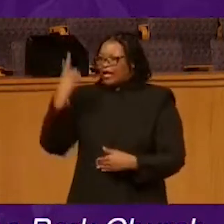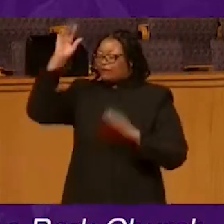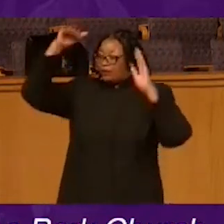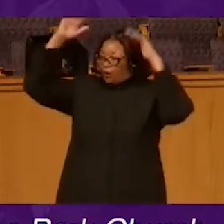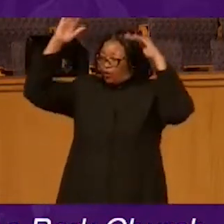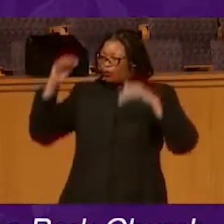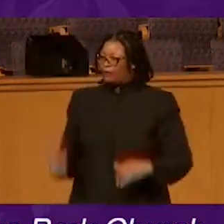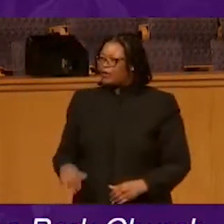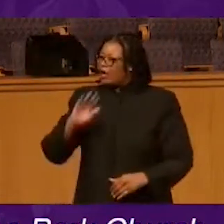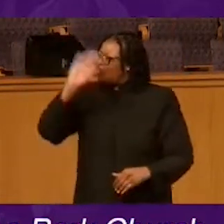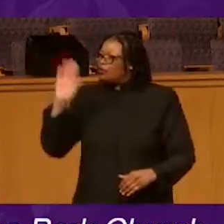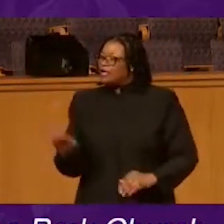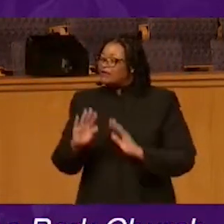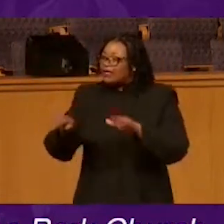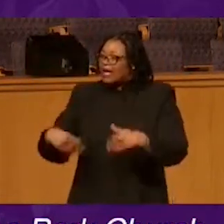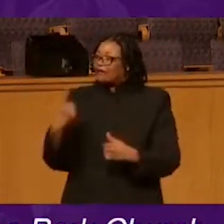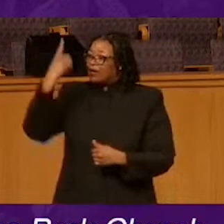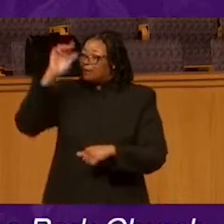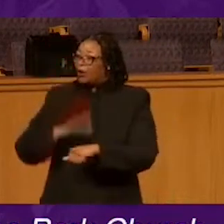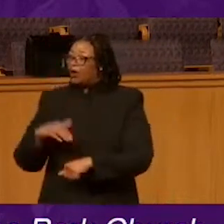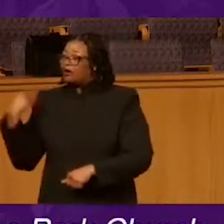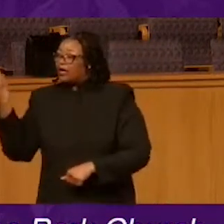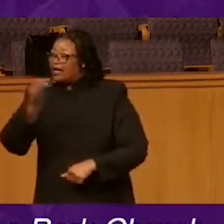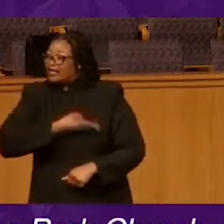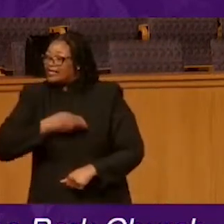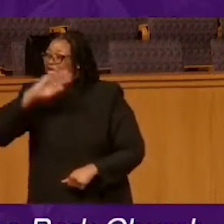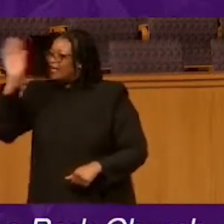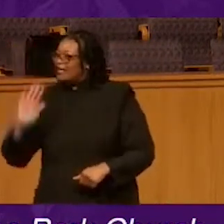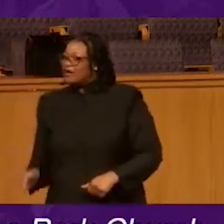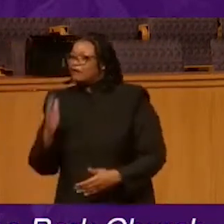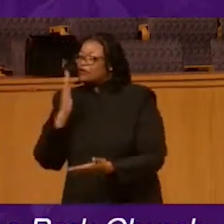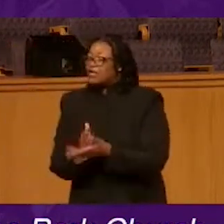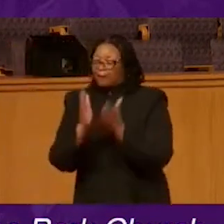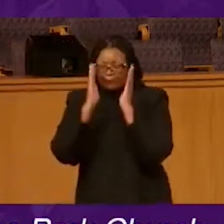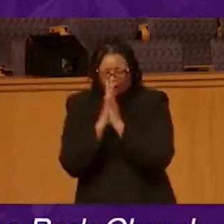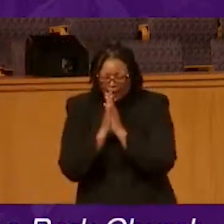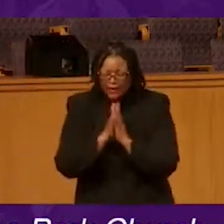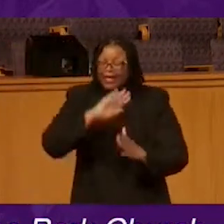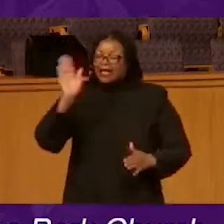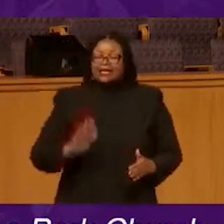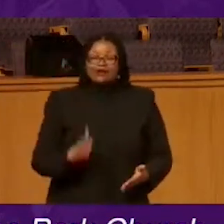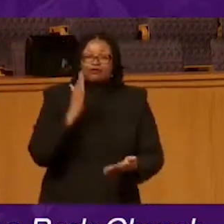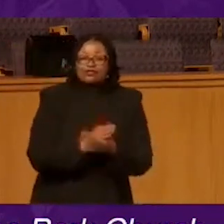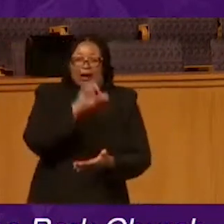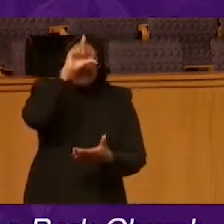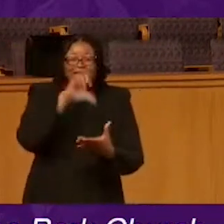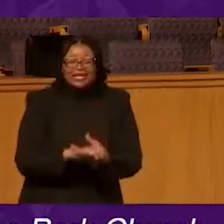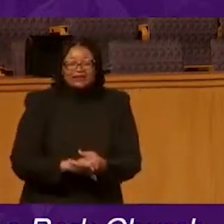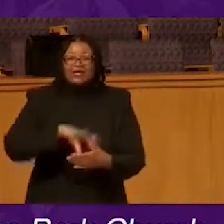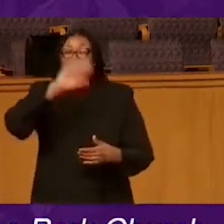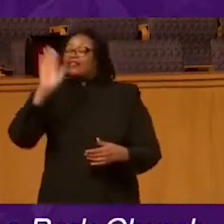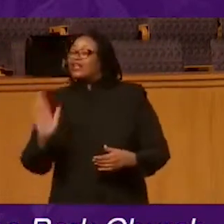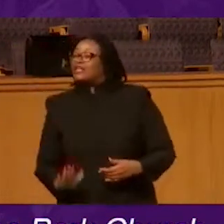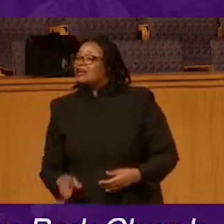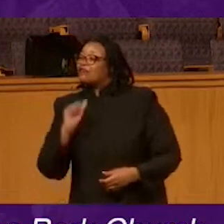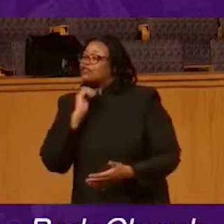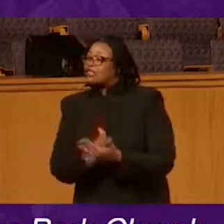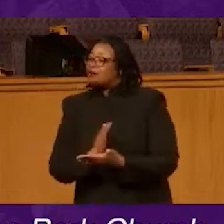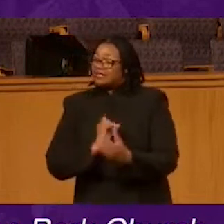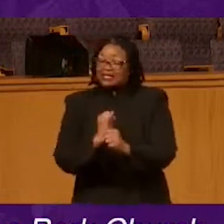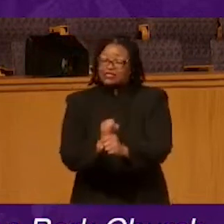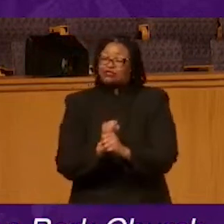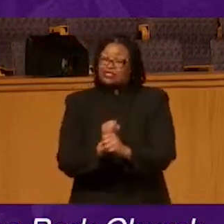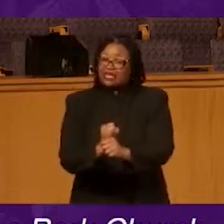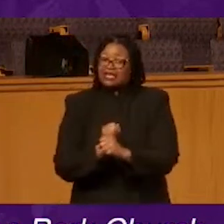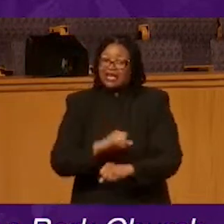who never gave up on our behalf. They never stopped praying. They never stopped believing. They never stopped interceding. They